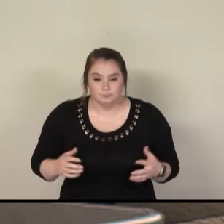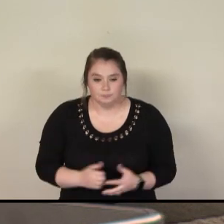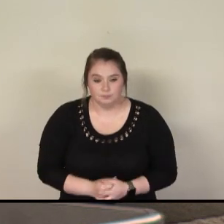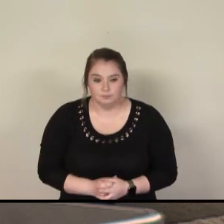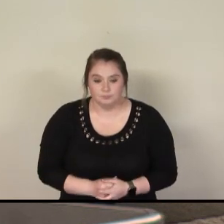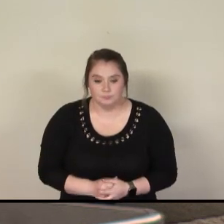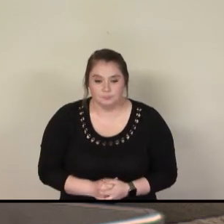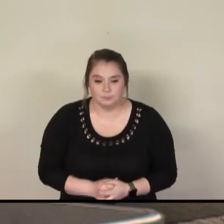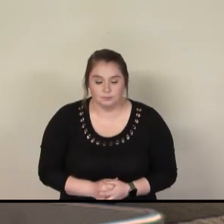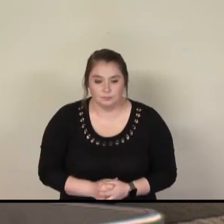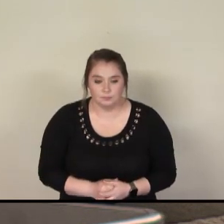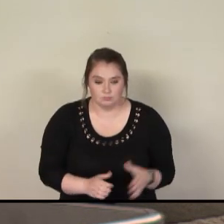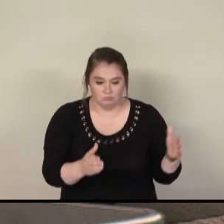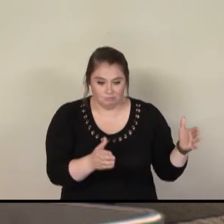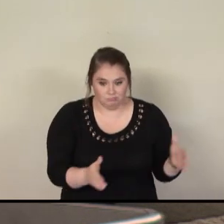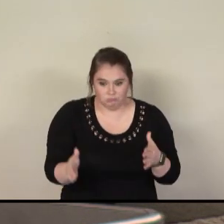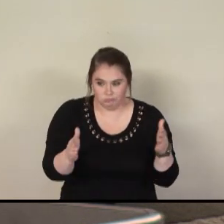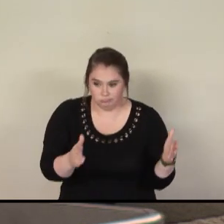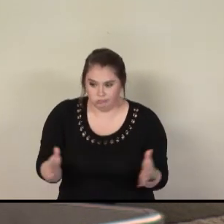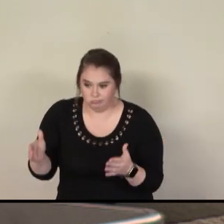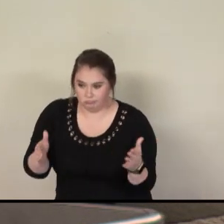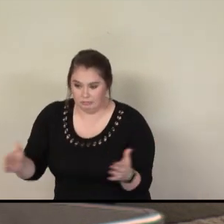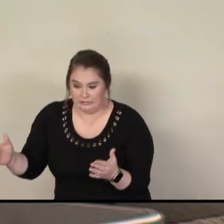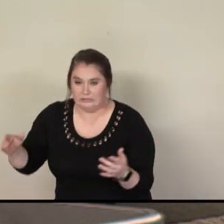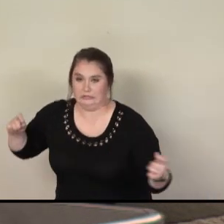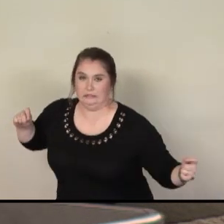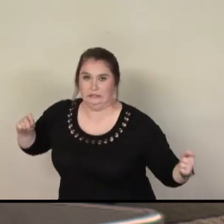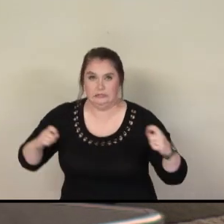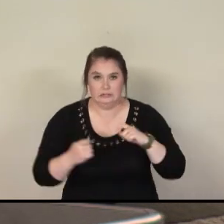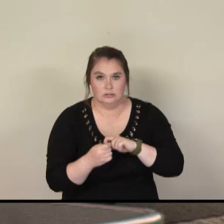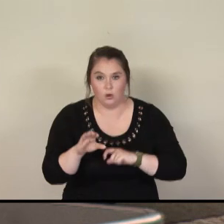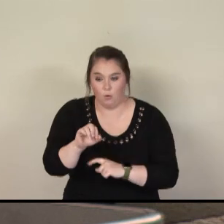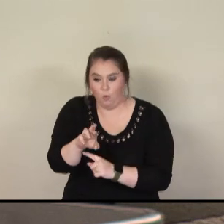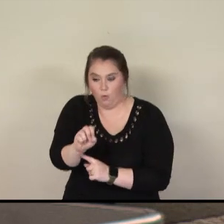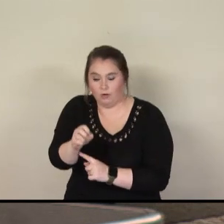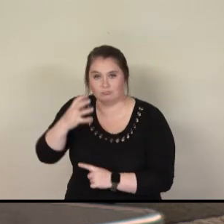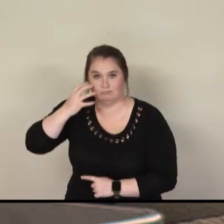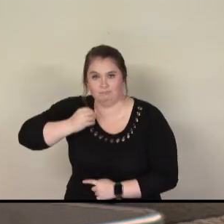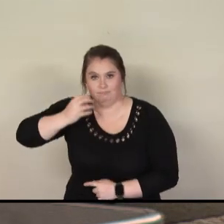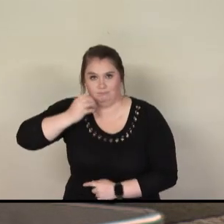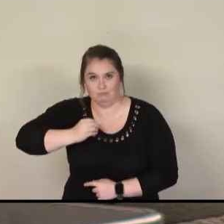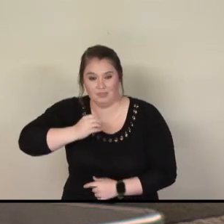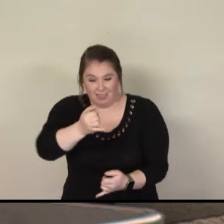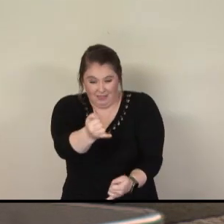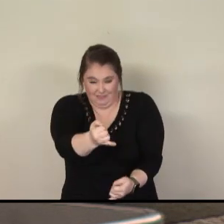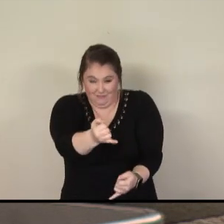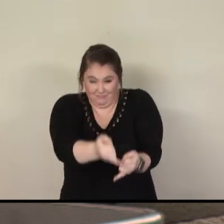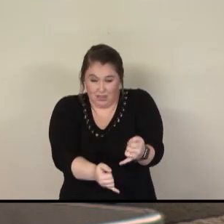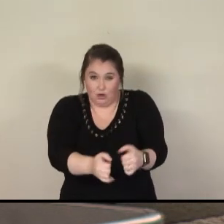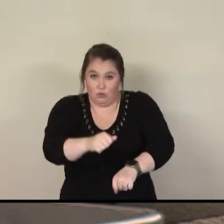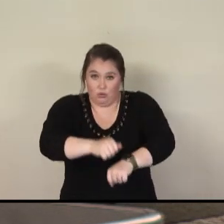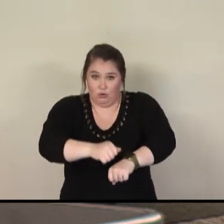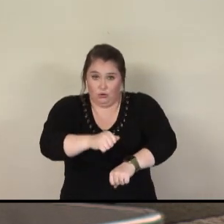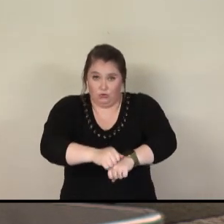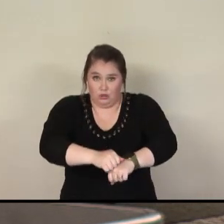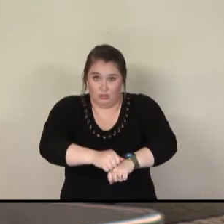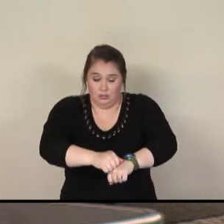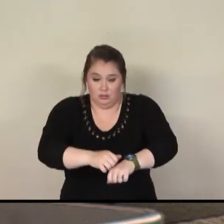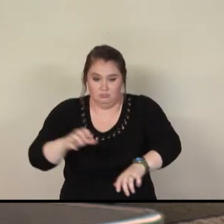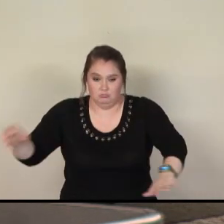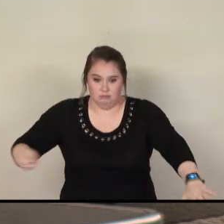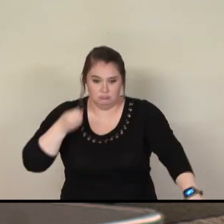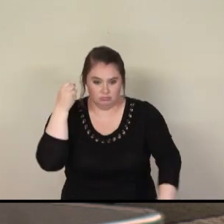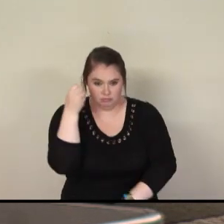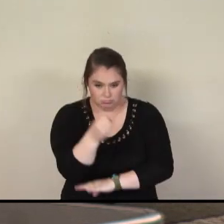in sequence that core construction experienced. They were required to put the final concrete fire lane product